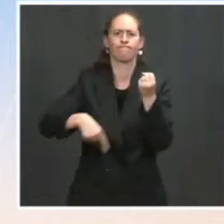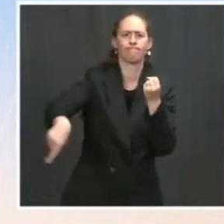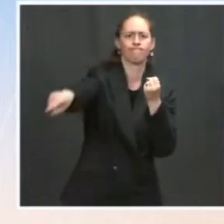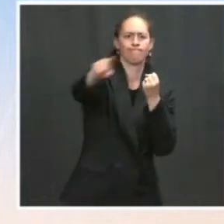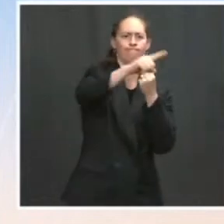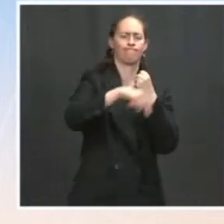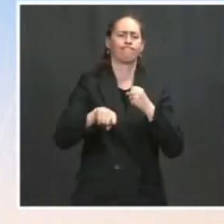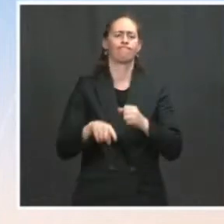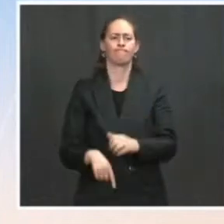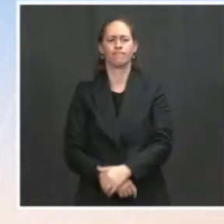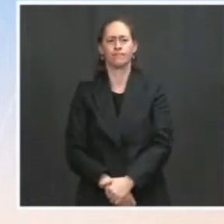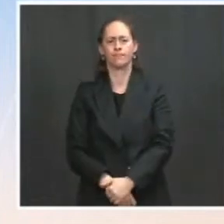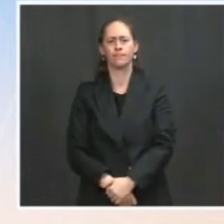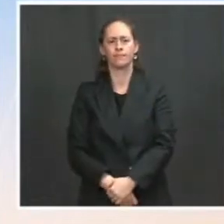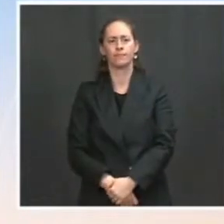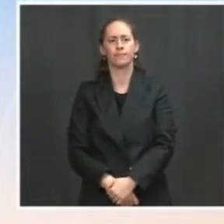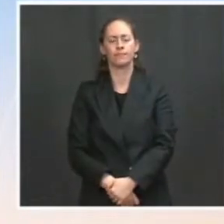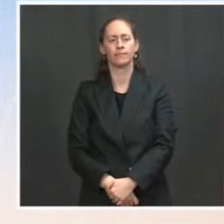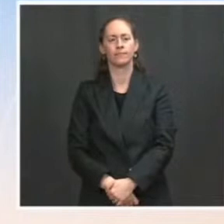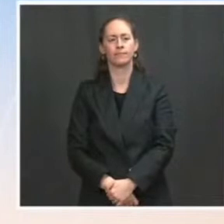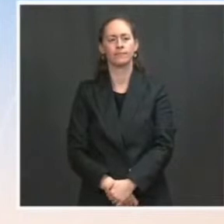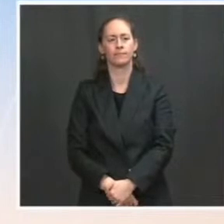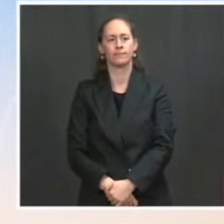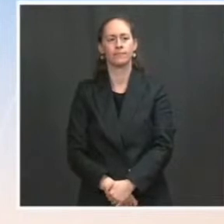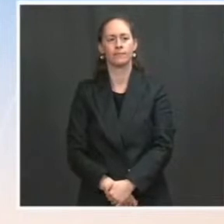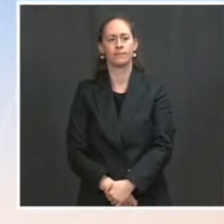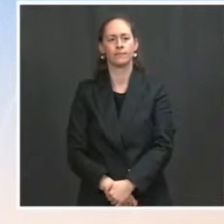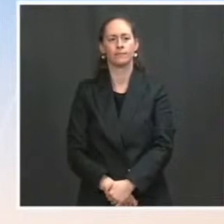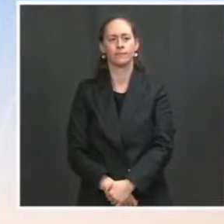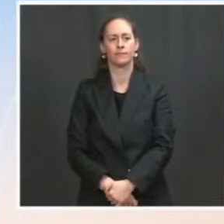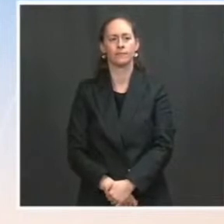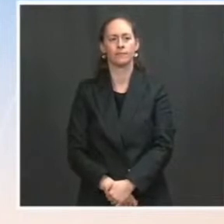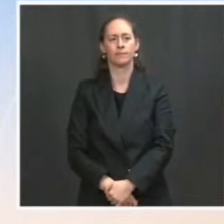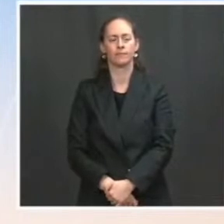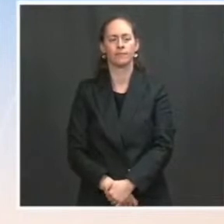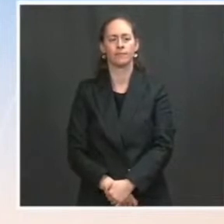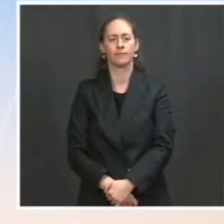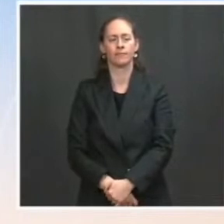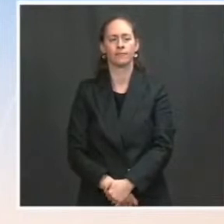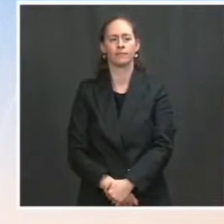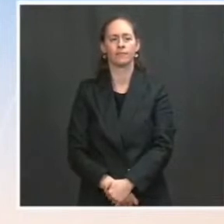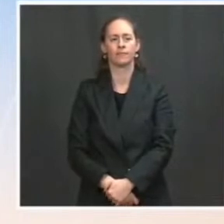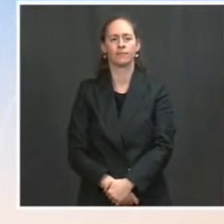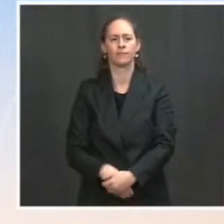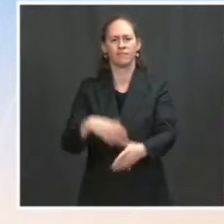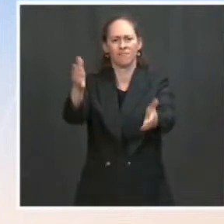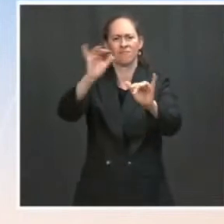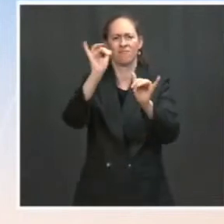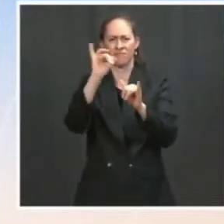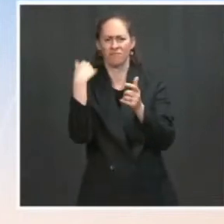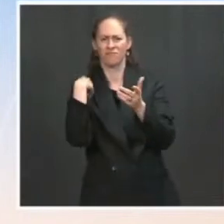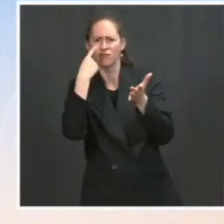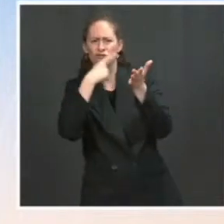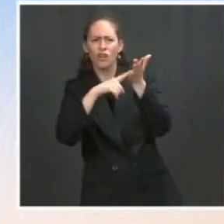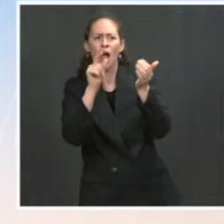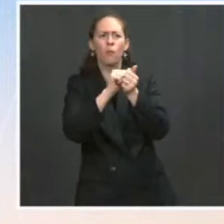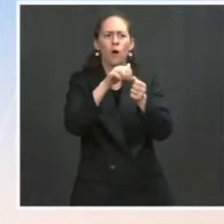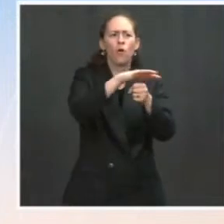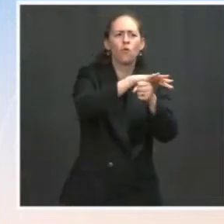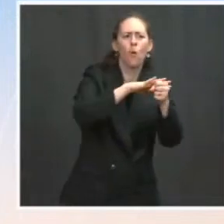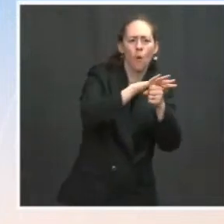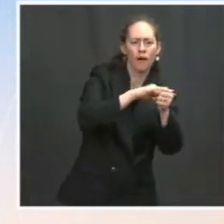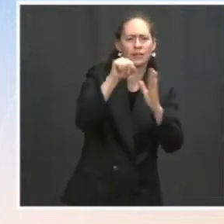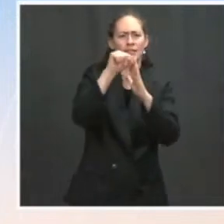well as state and local leaders, to ensure everyone has the latest information about how to protect themselves. Fourth,